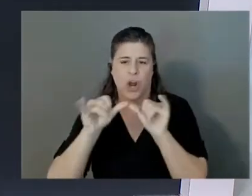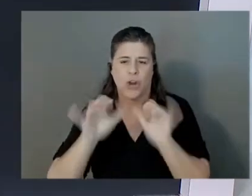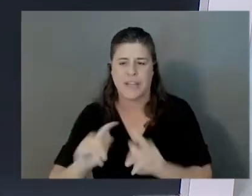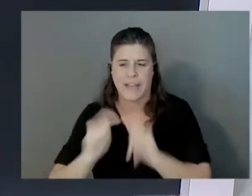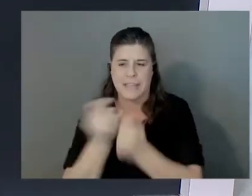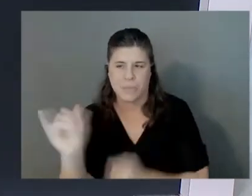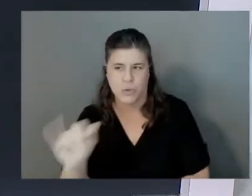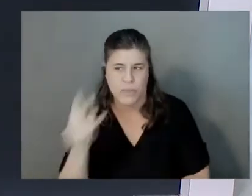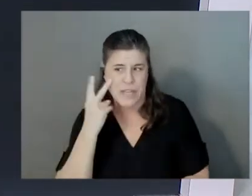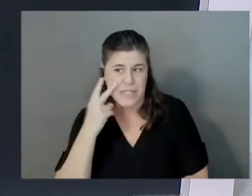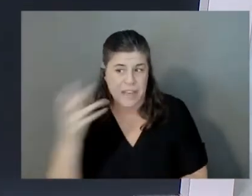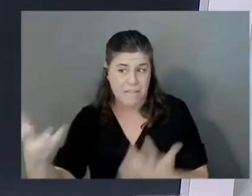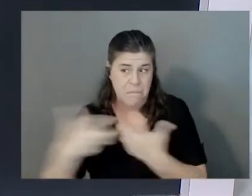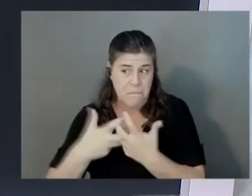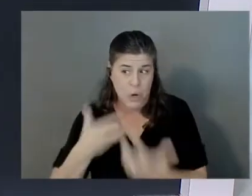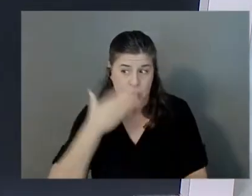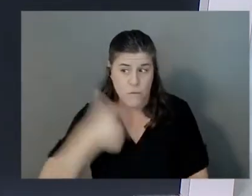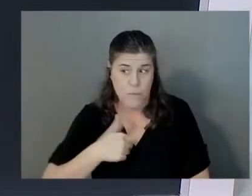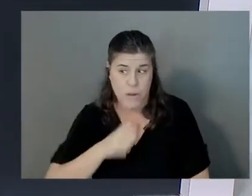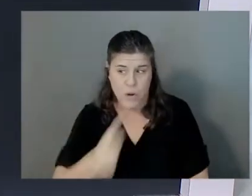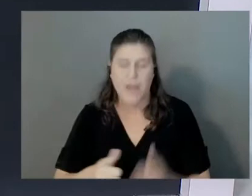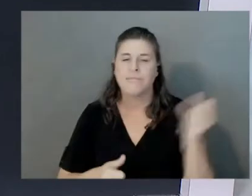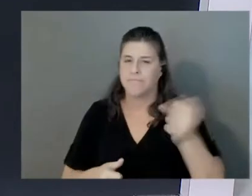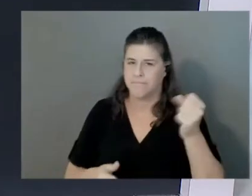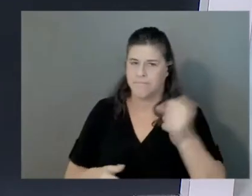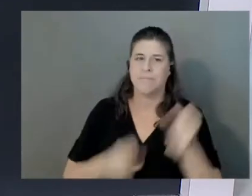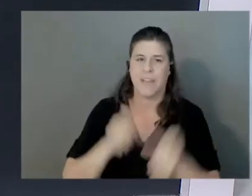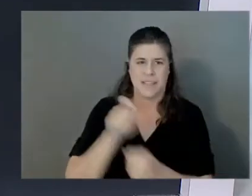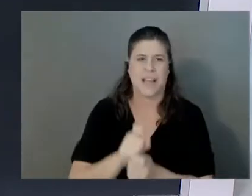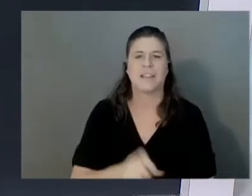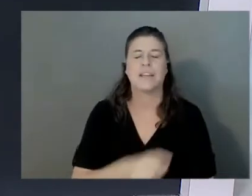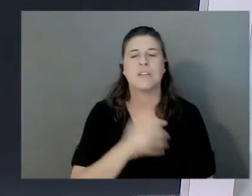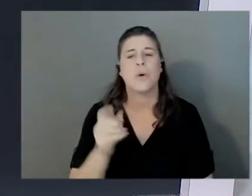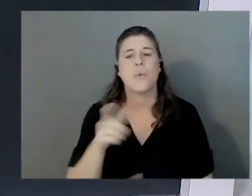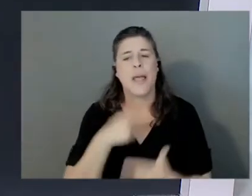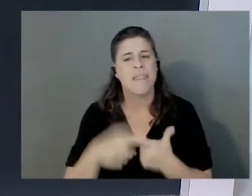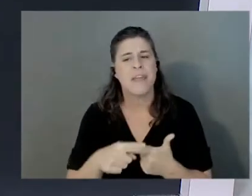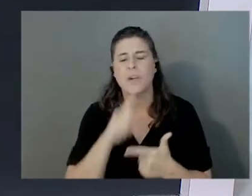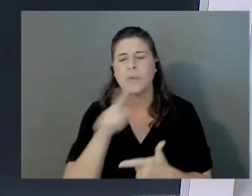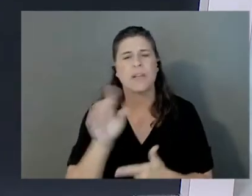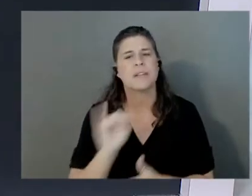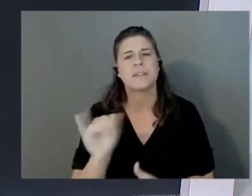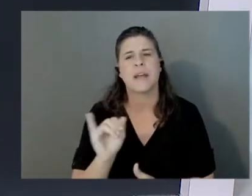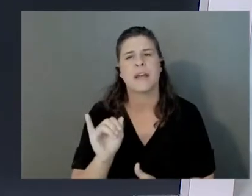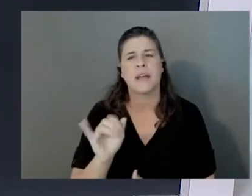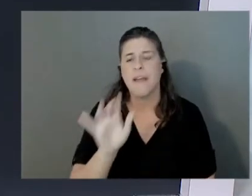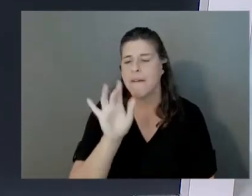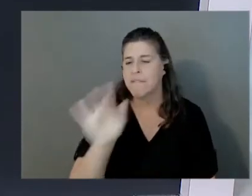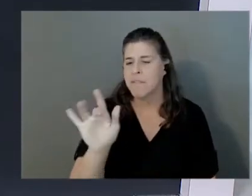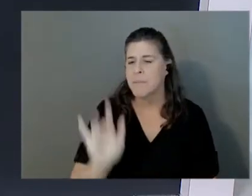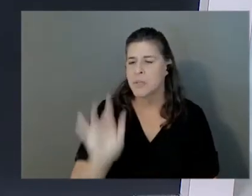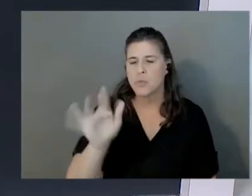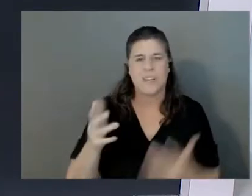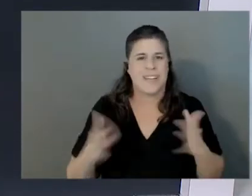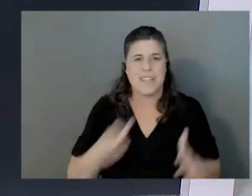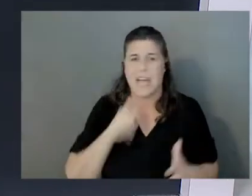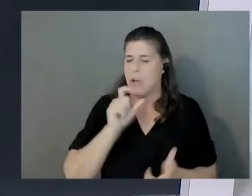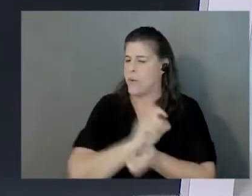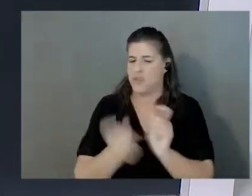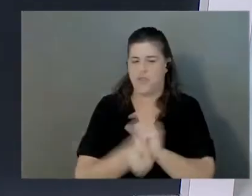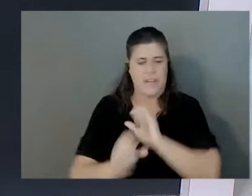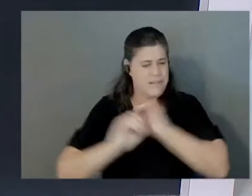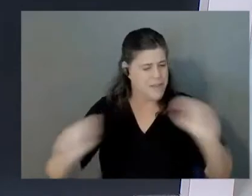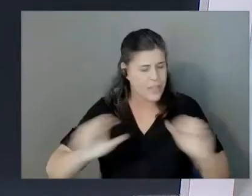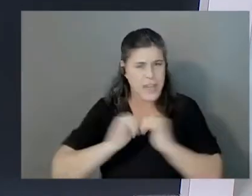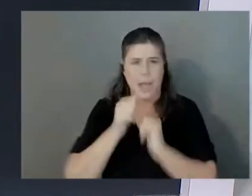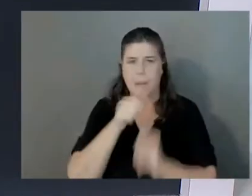thing for you to do. Exactly. Yeah. Yeah. And so then it's a matter of just flipping the switch, and you said I don't have to change anything about how my application